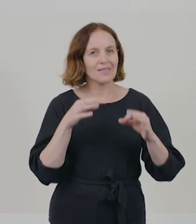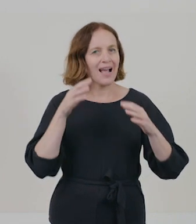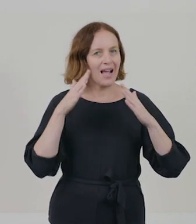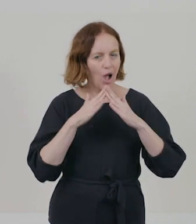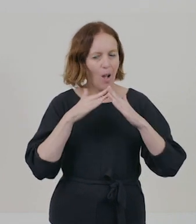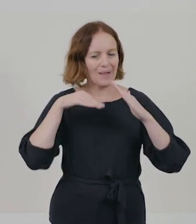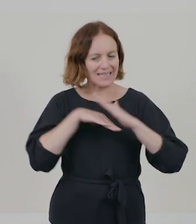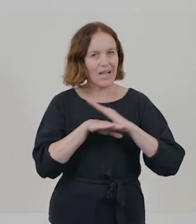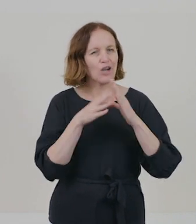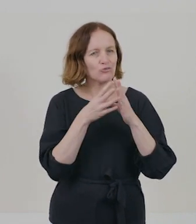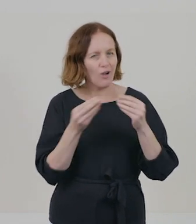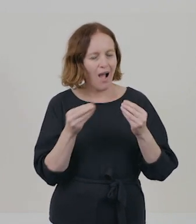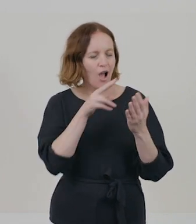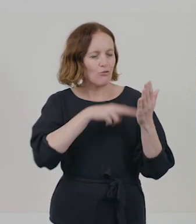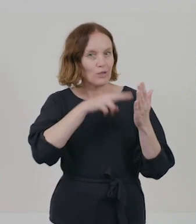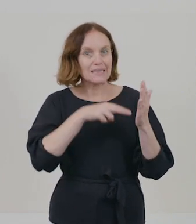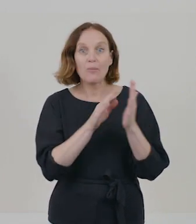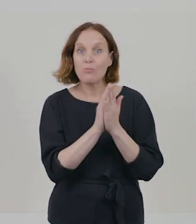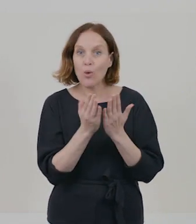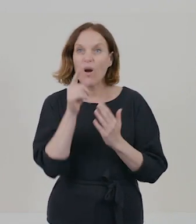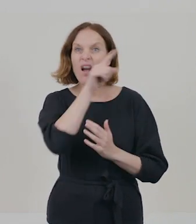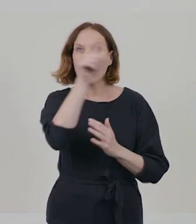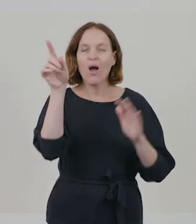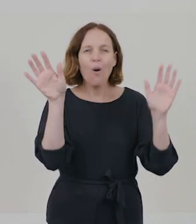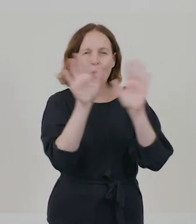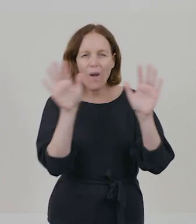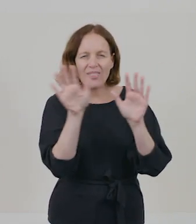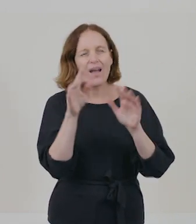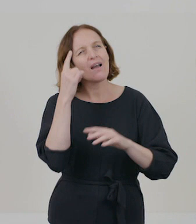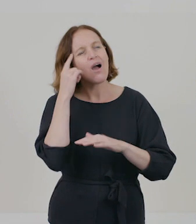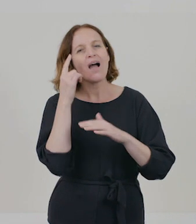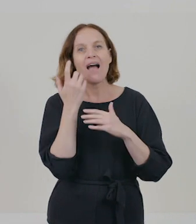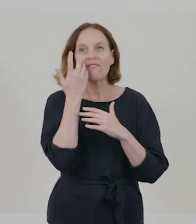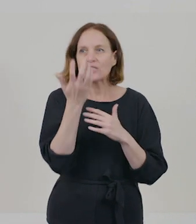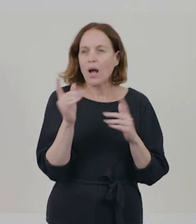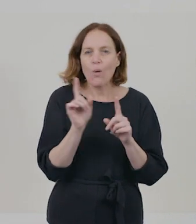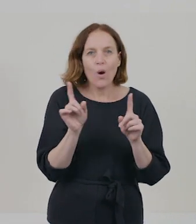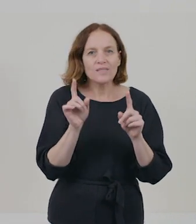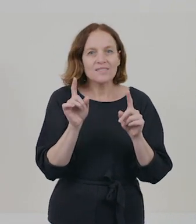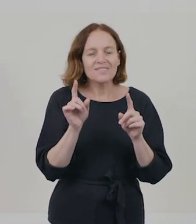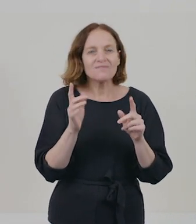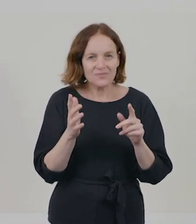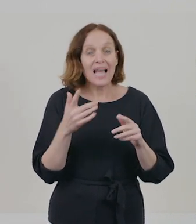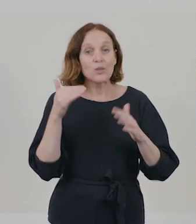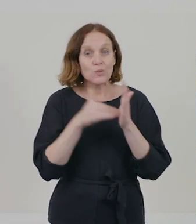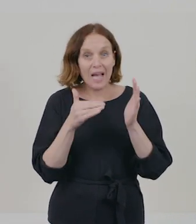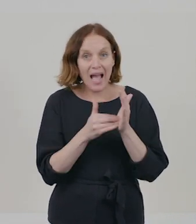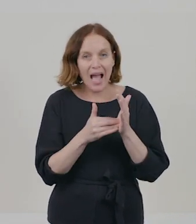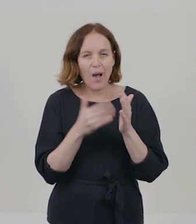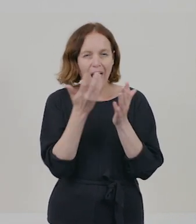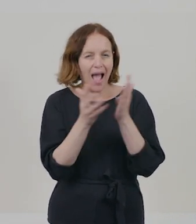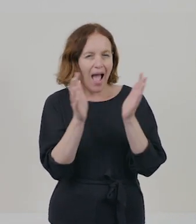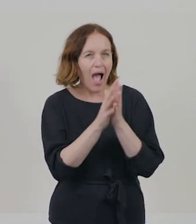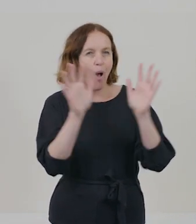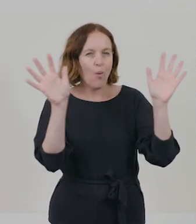dry indoors and read a book. The weather affects our everyday life. Today, we're going to explore exactly how